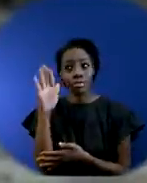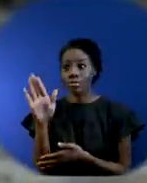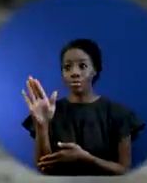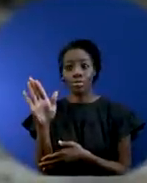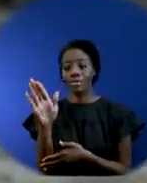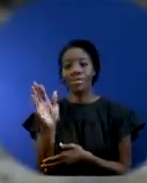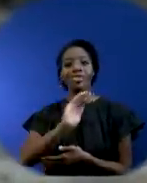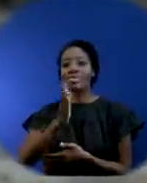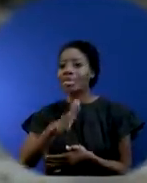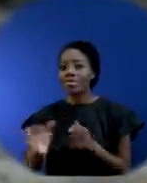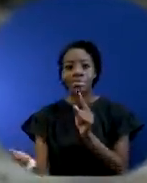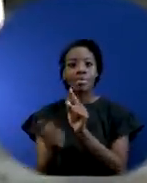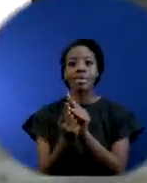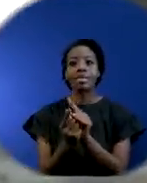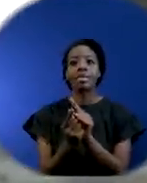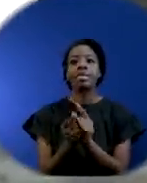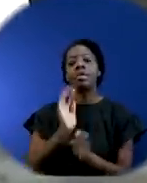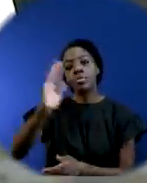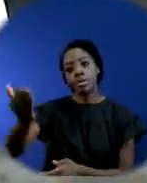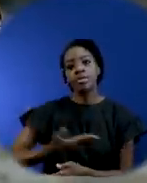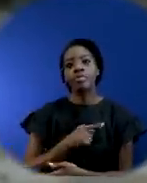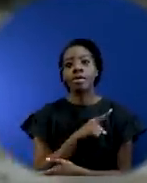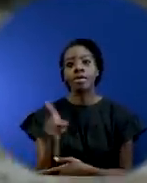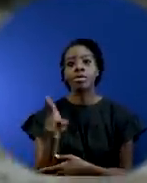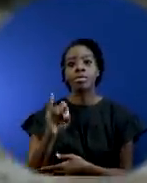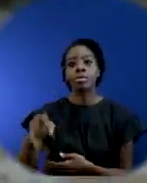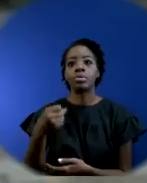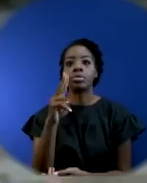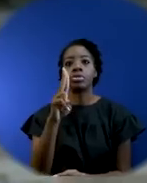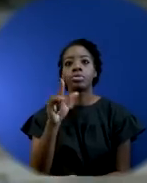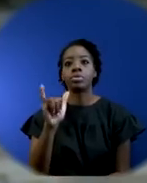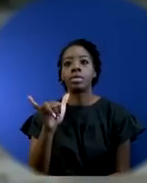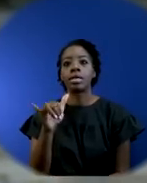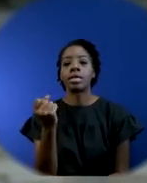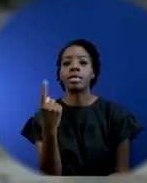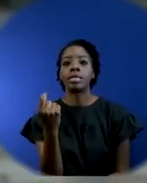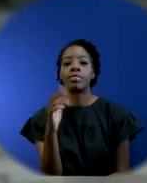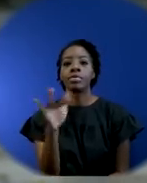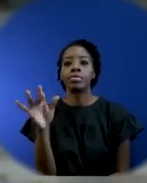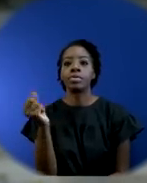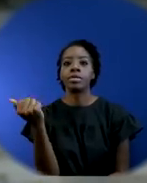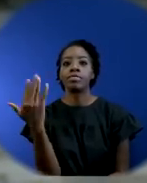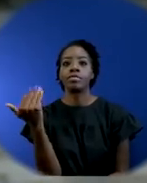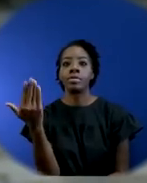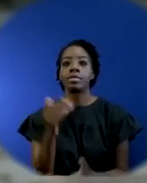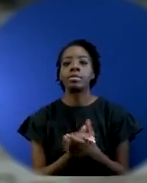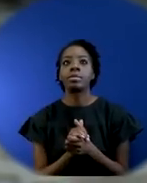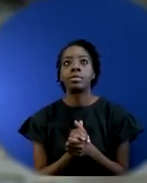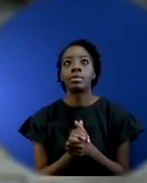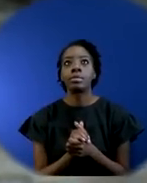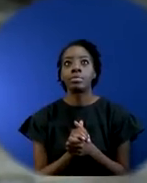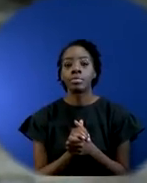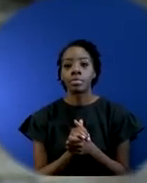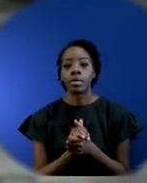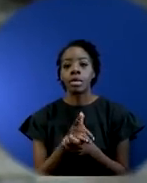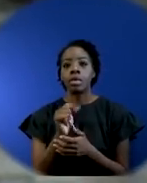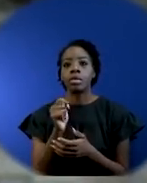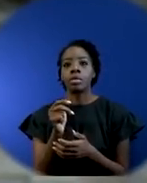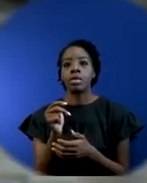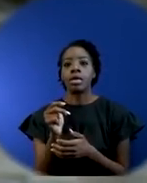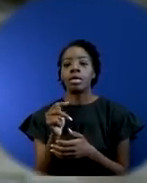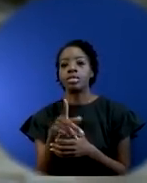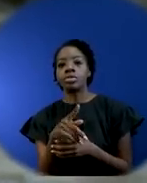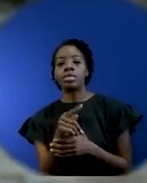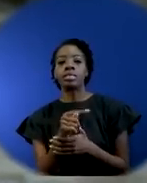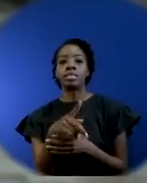we invite you to do that July 11th through the 15th. Listen, trustee nominations forms will be provided to you tomorrow